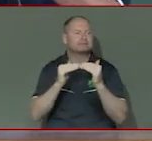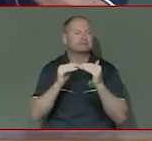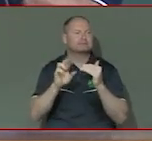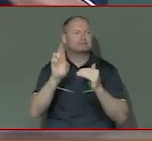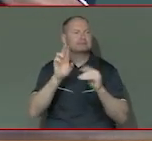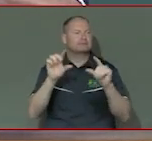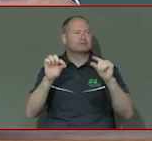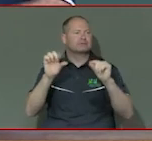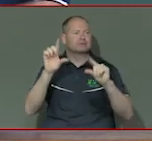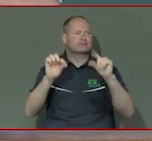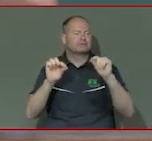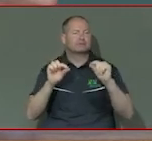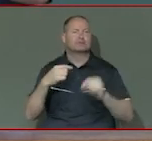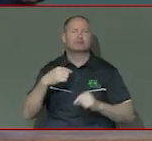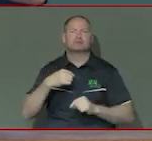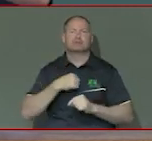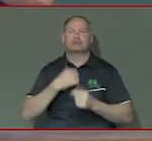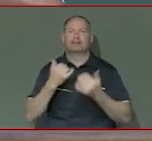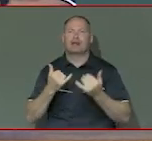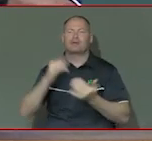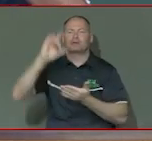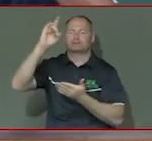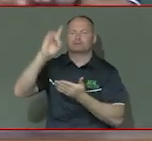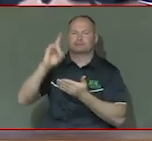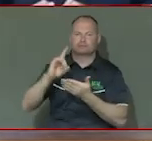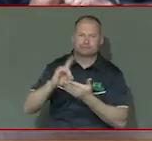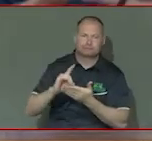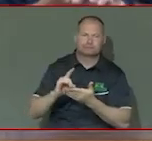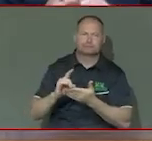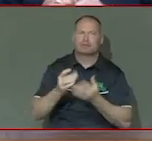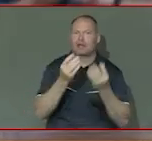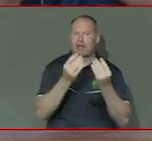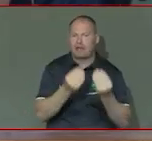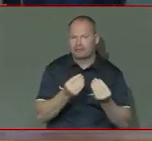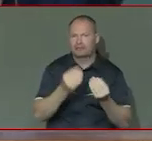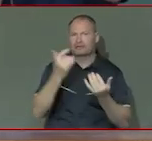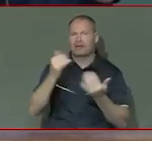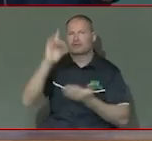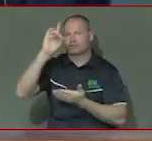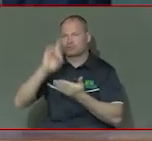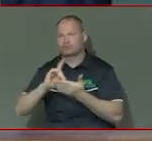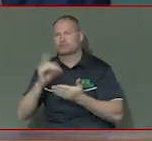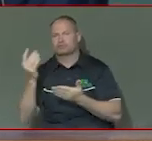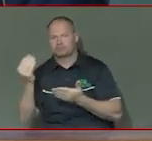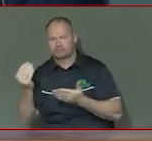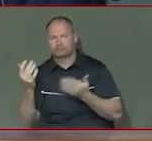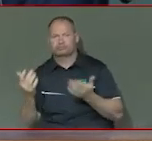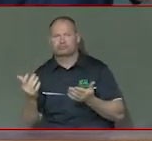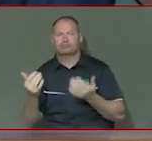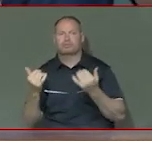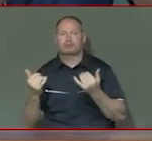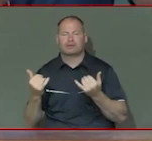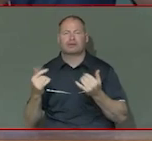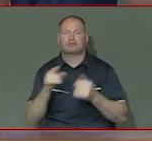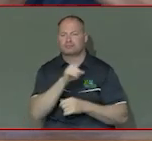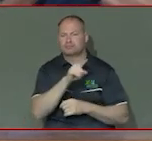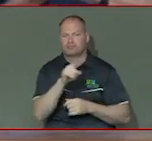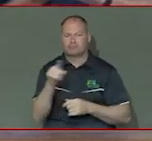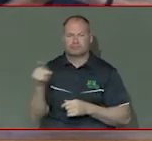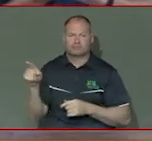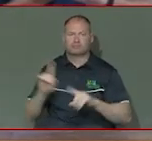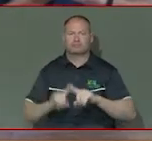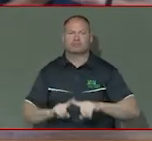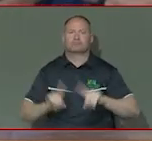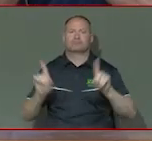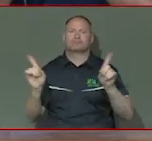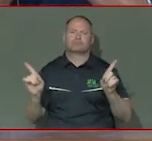ratio decreased from 0.7 to 1 to 0.3 to 1. Another mark, because that is your difference